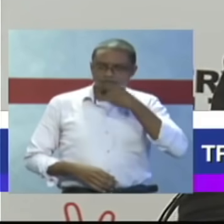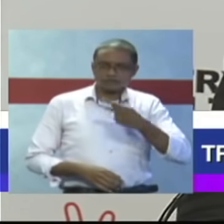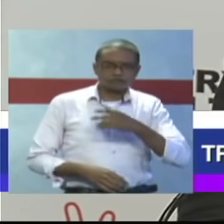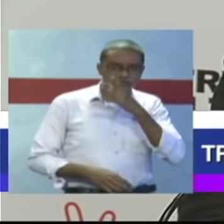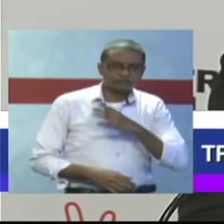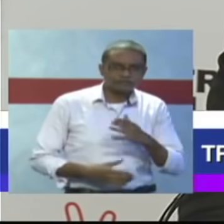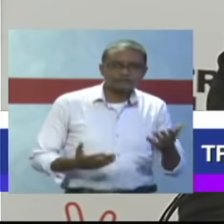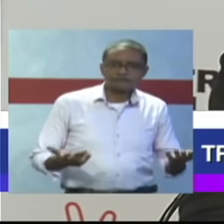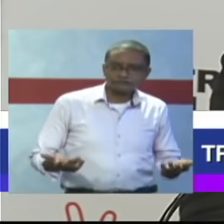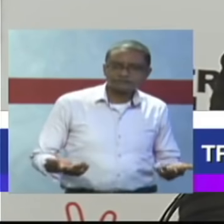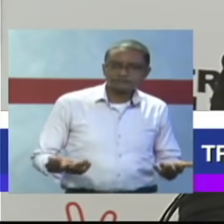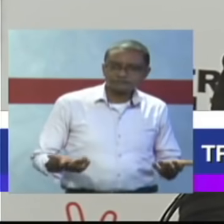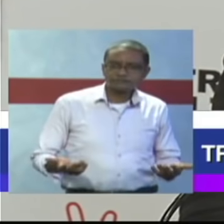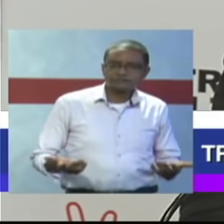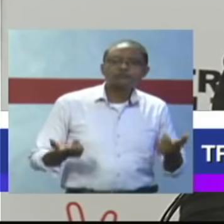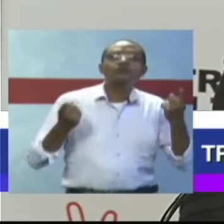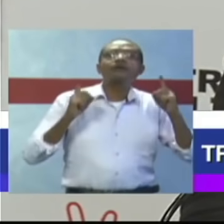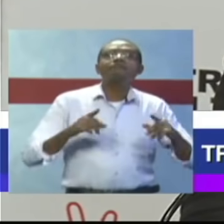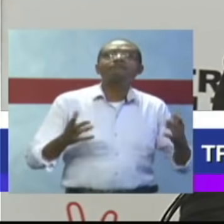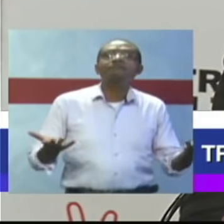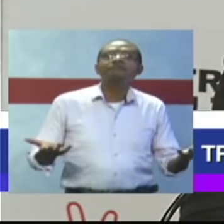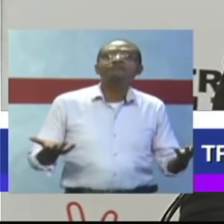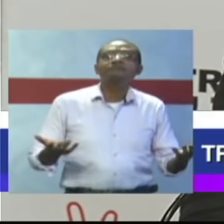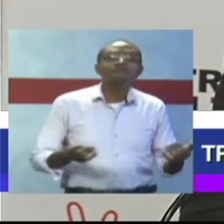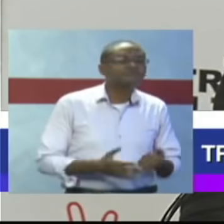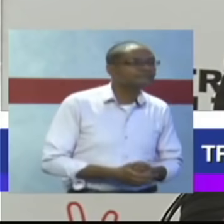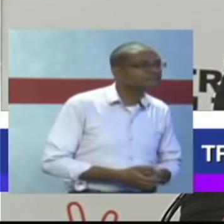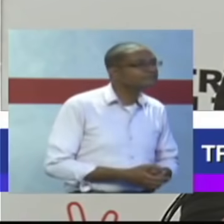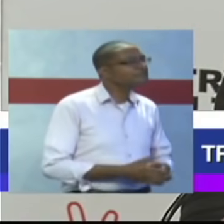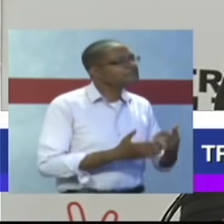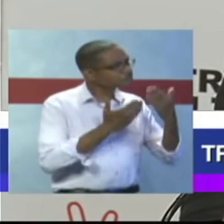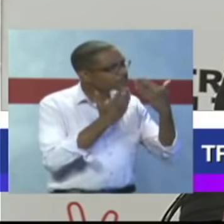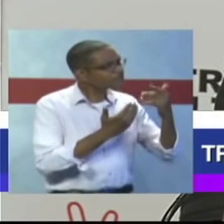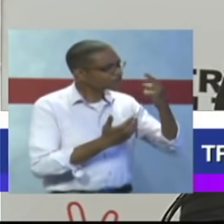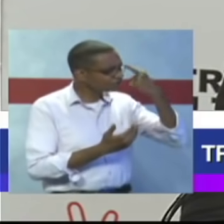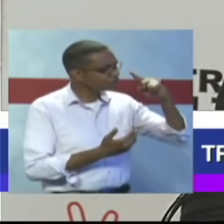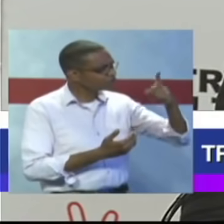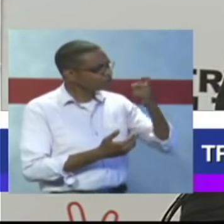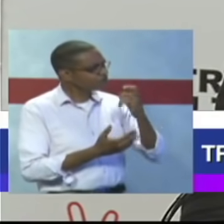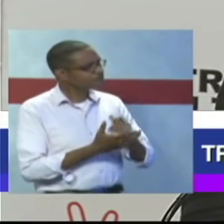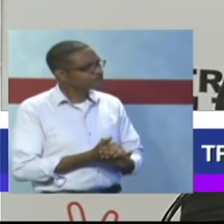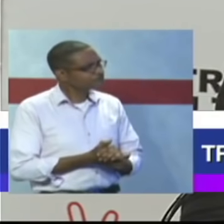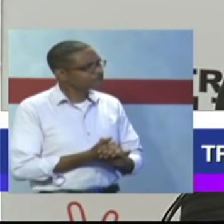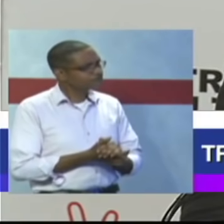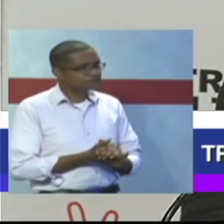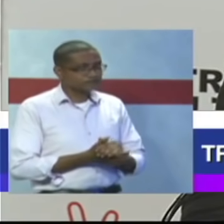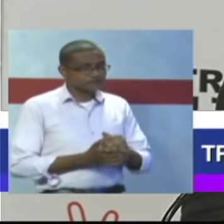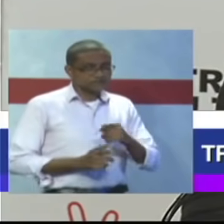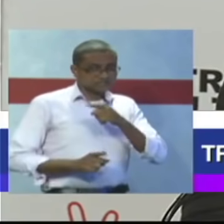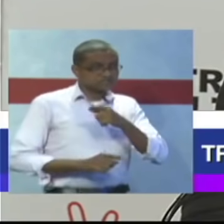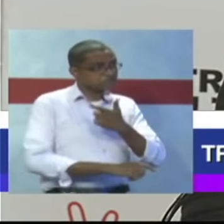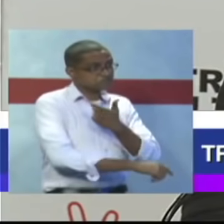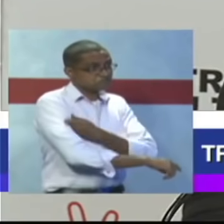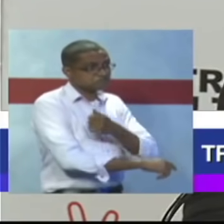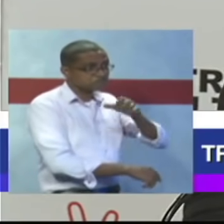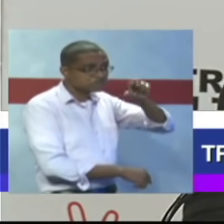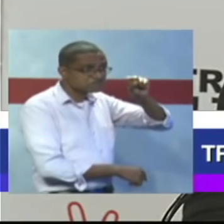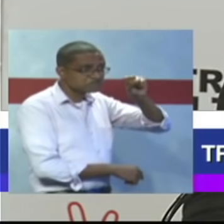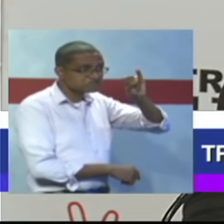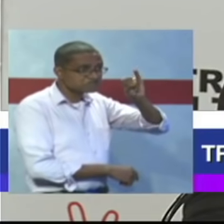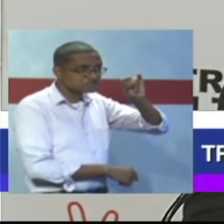that. You saved the best for last. So in terms of Cyanofarm, we